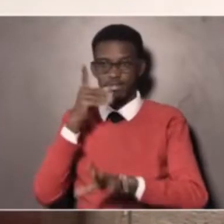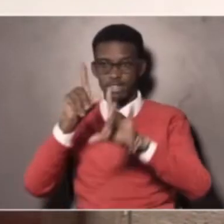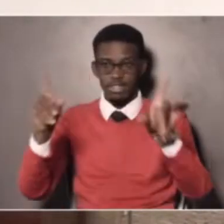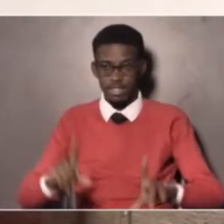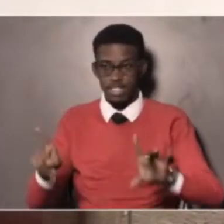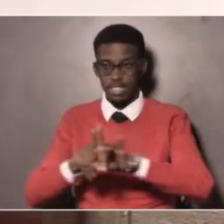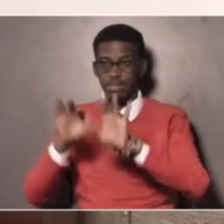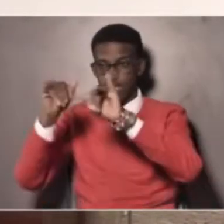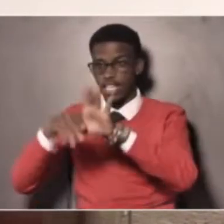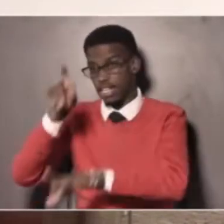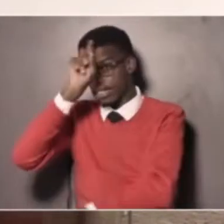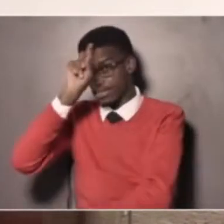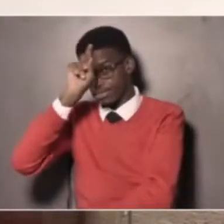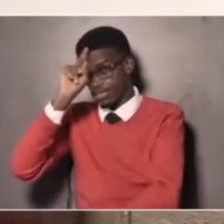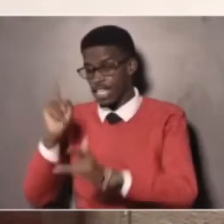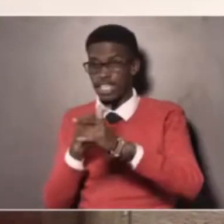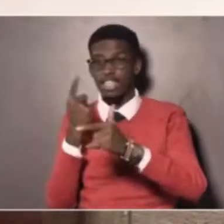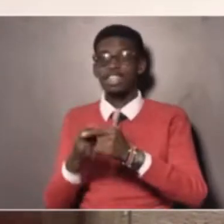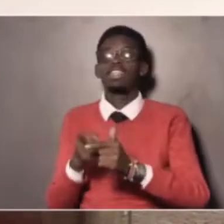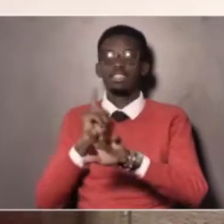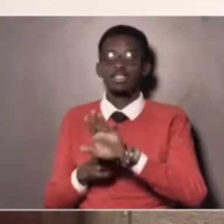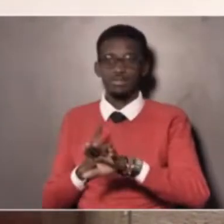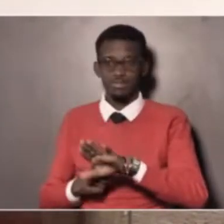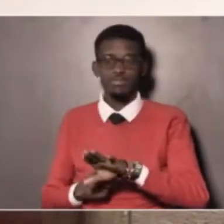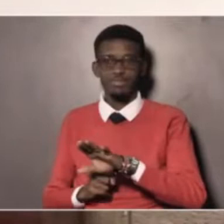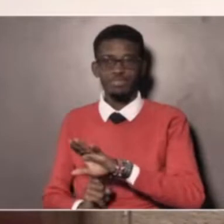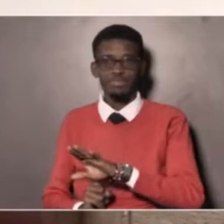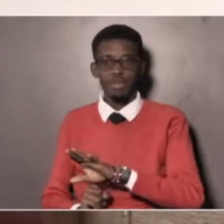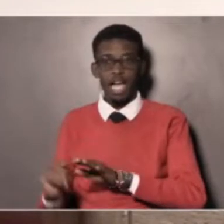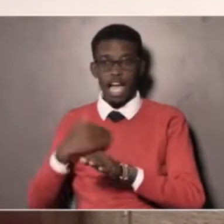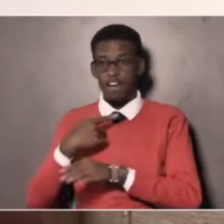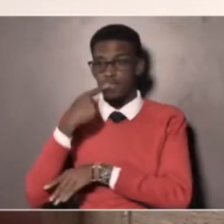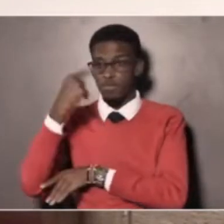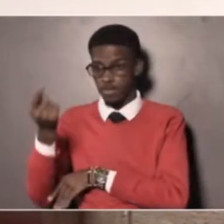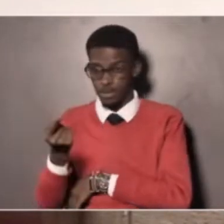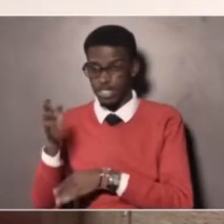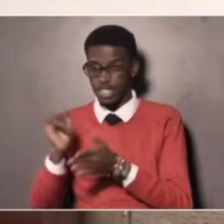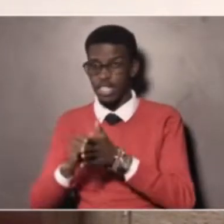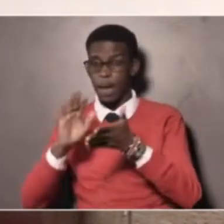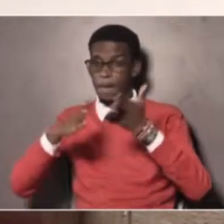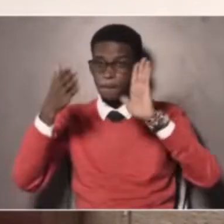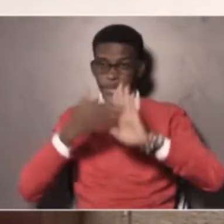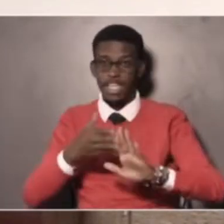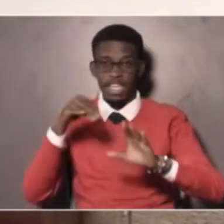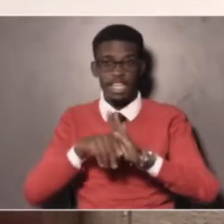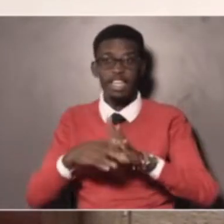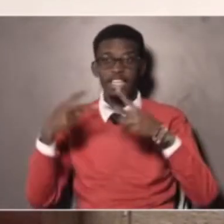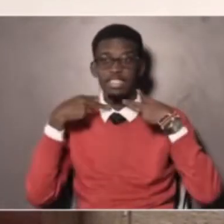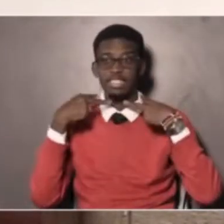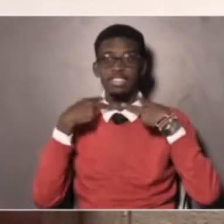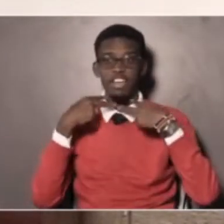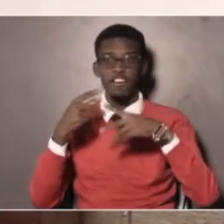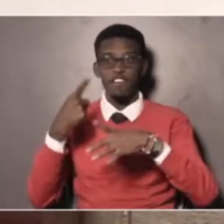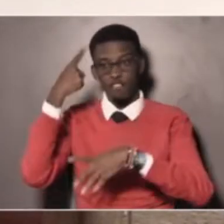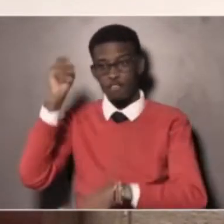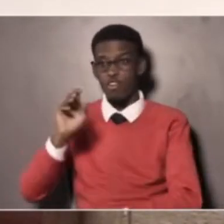Egypt. And Stephen reminded them they had been told that they're going to be in captivity for